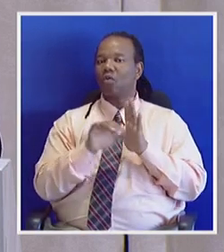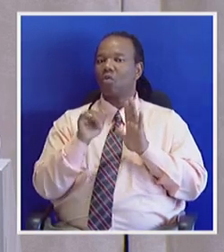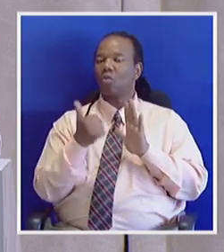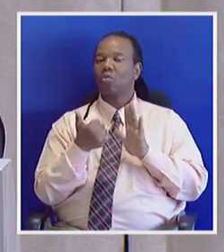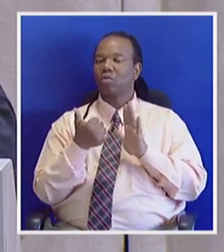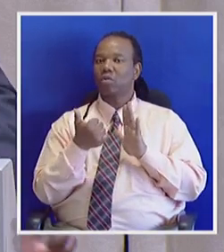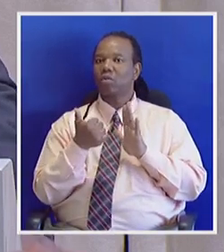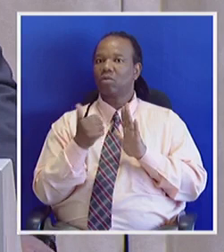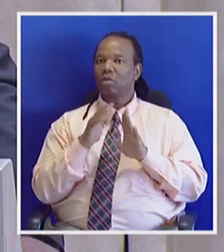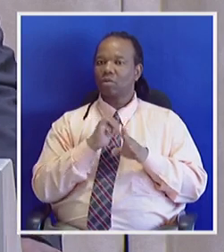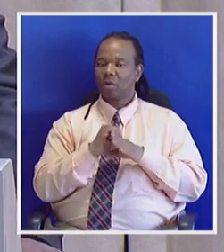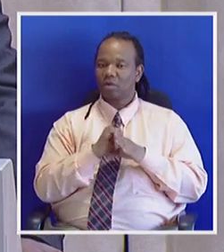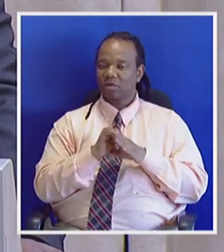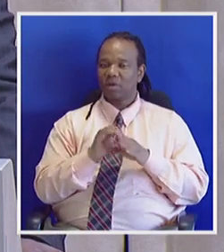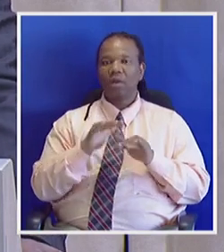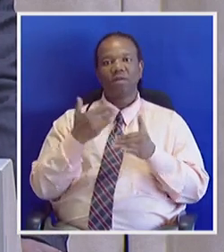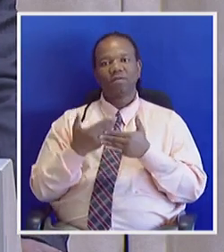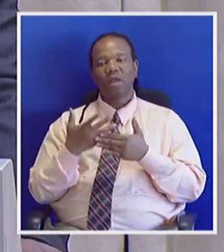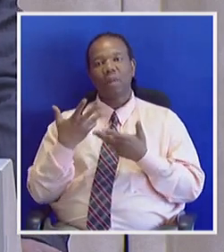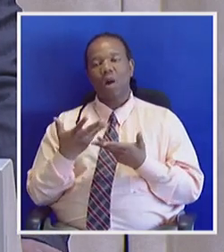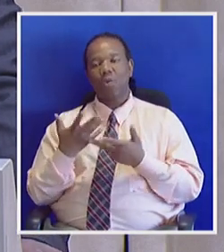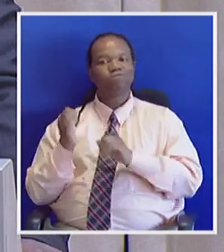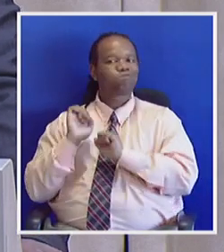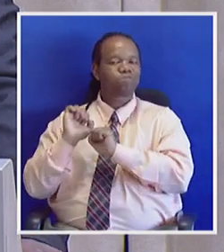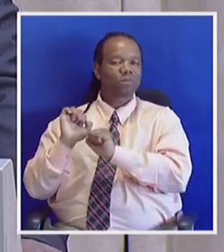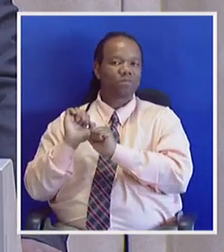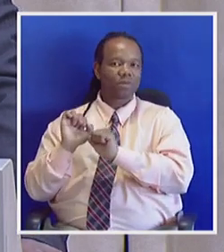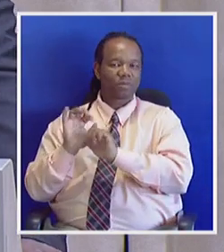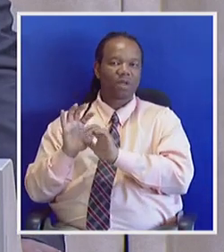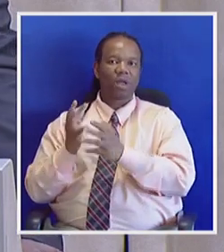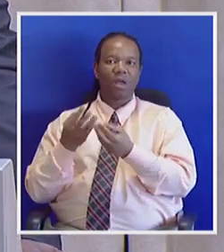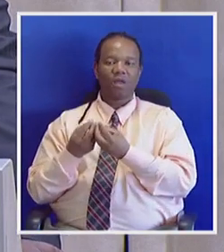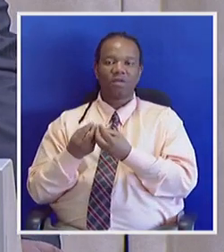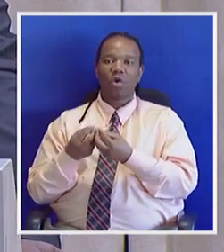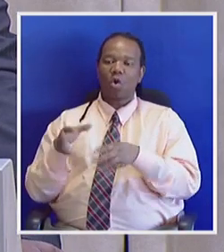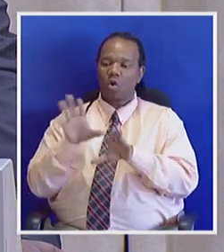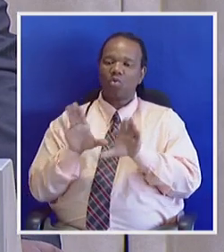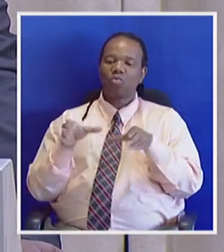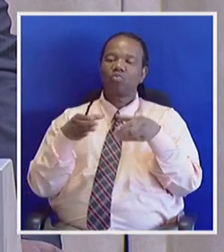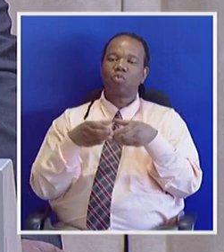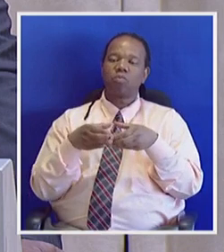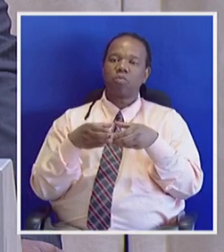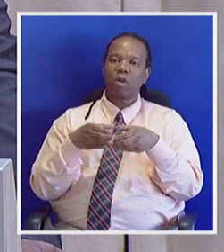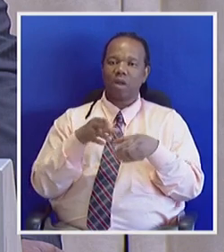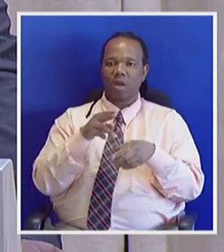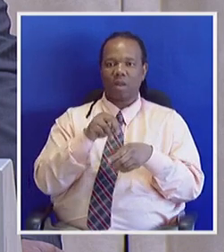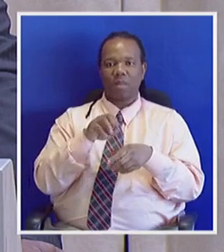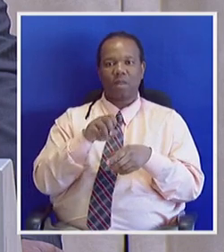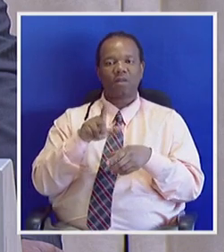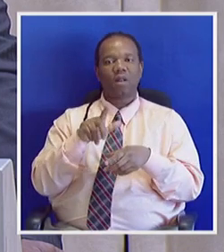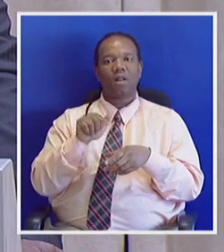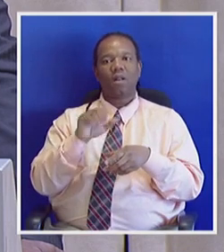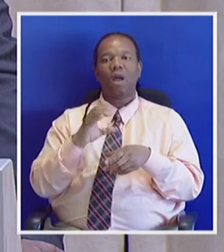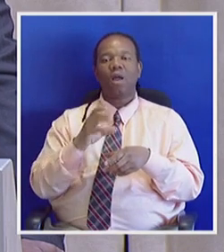collective bargaining and industrial action in which all social partners in NEDLAC committed to take